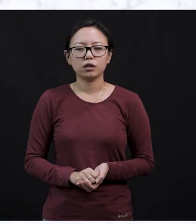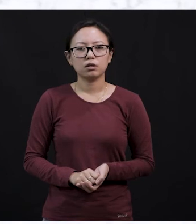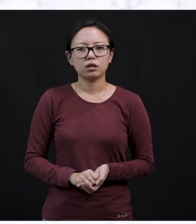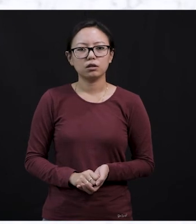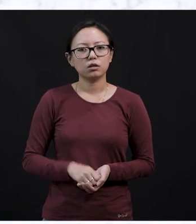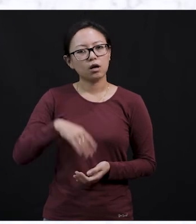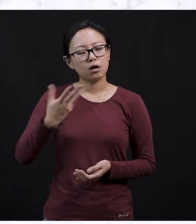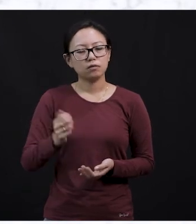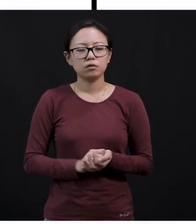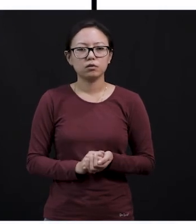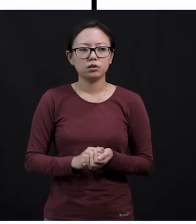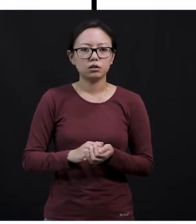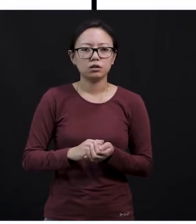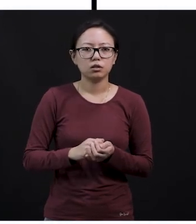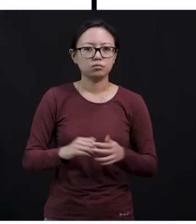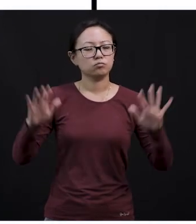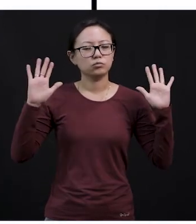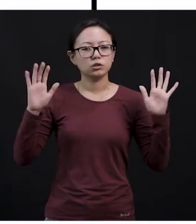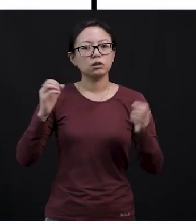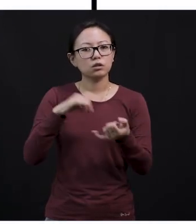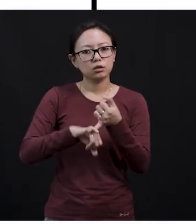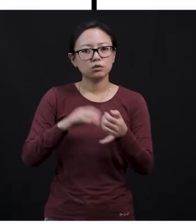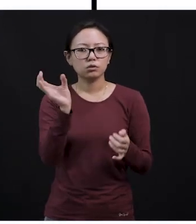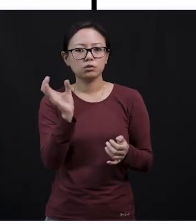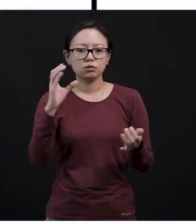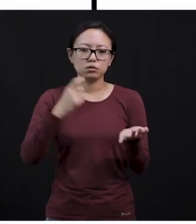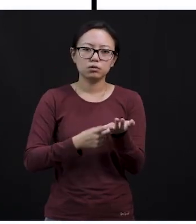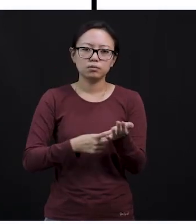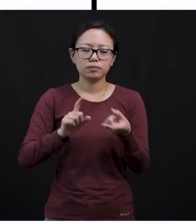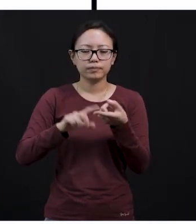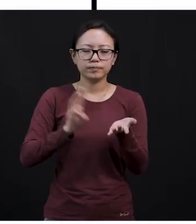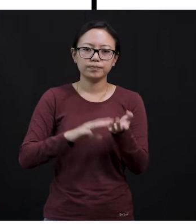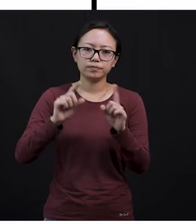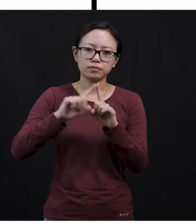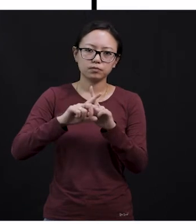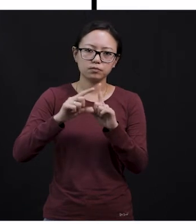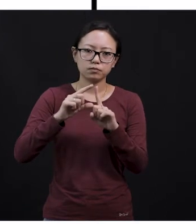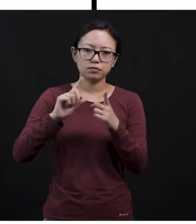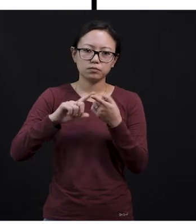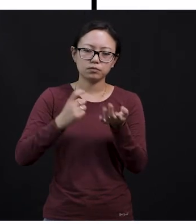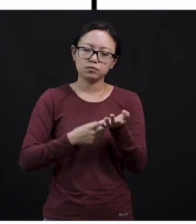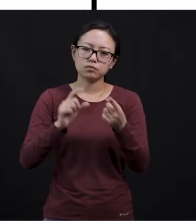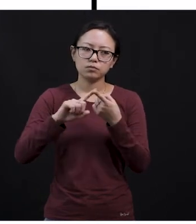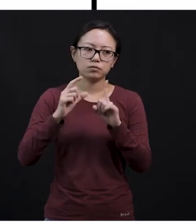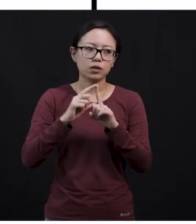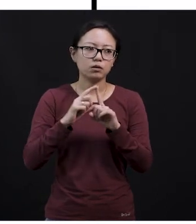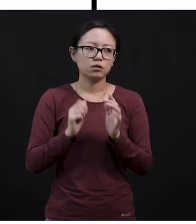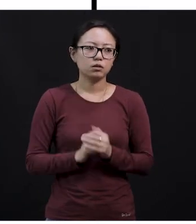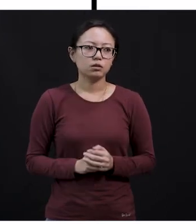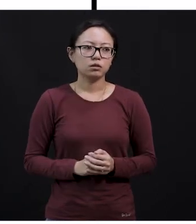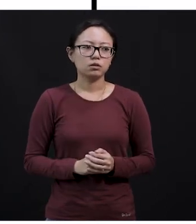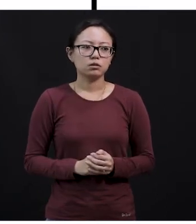of Sirajuddaulah, came into the hands of the Britishers. And in February 1757, the Nawab